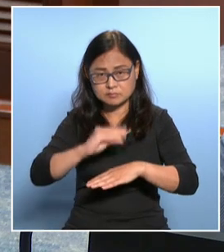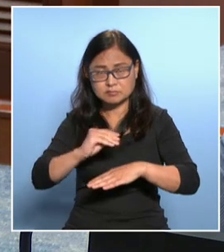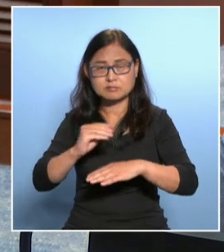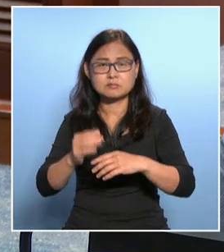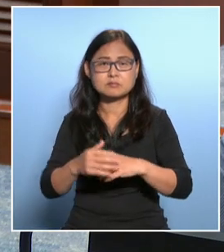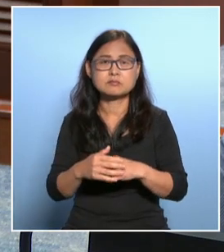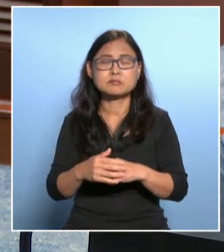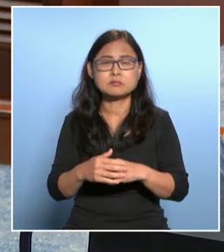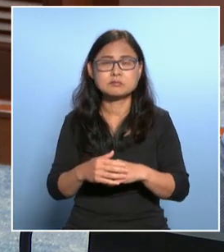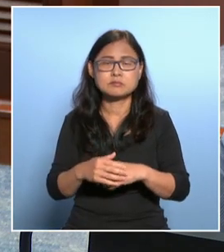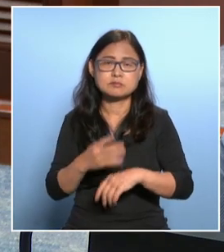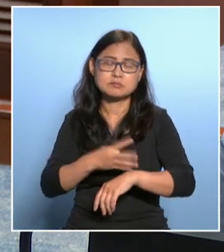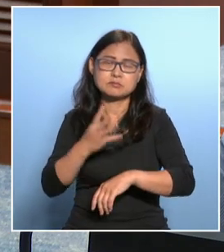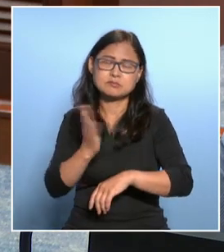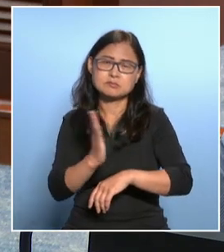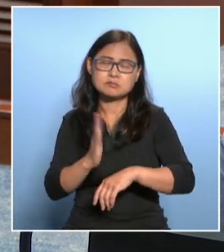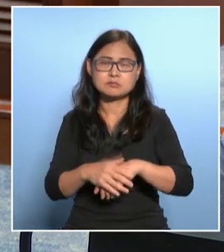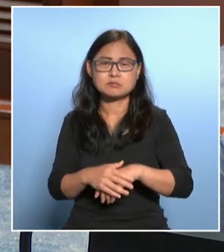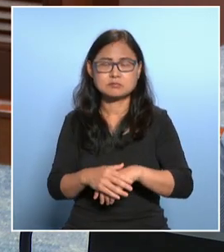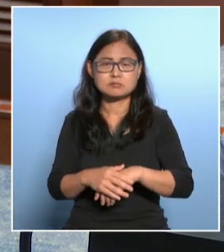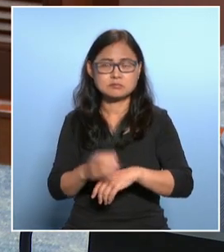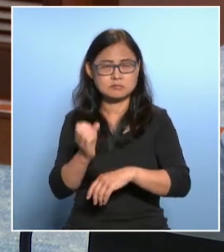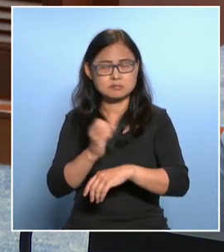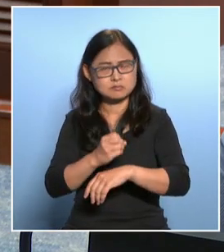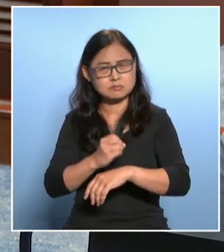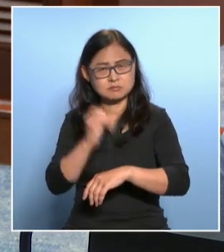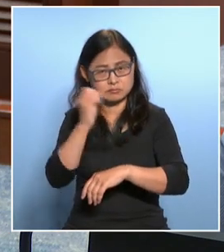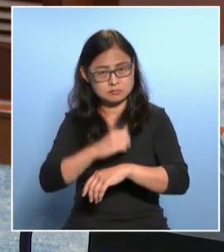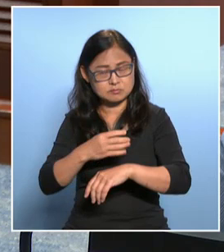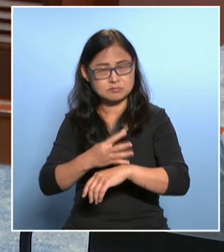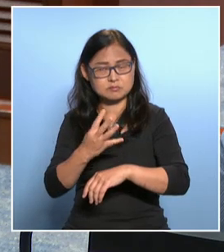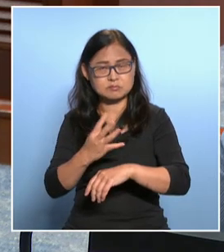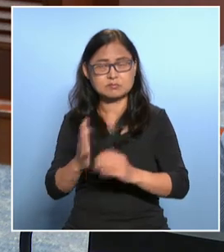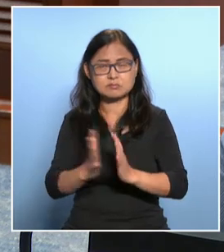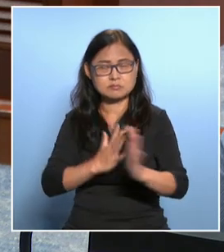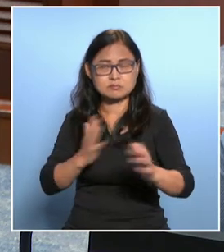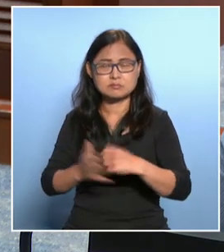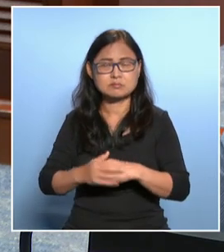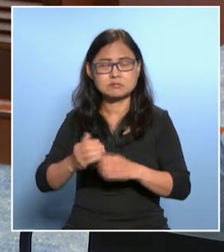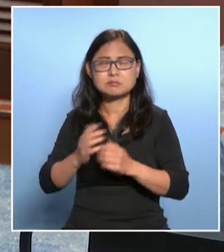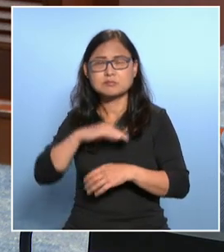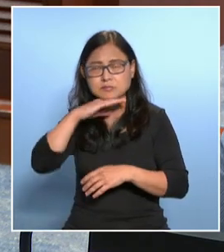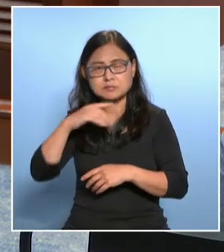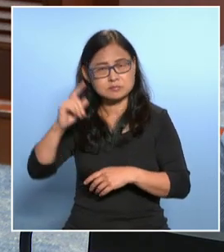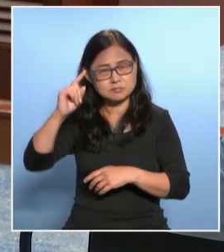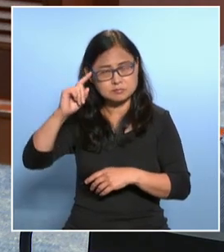received. He said that he had stomach pain and he went to the A&E department